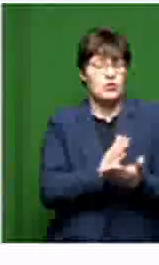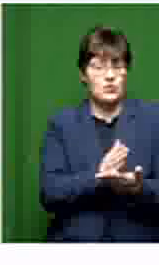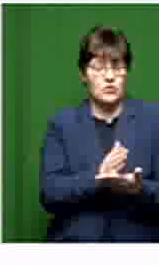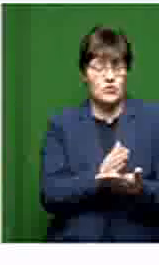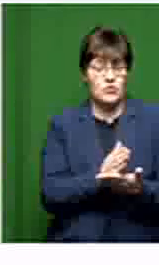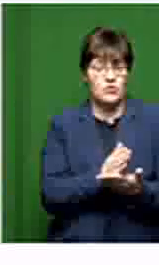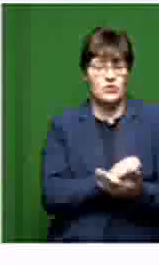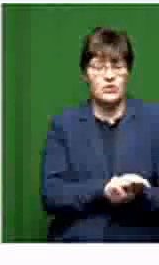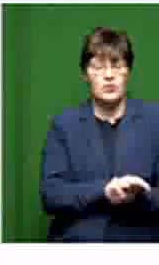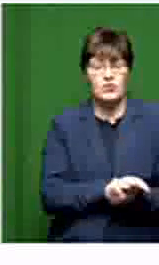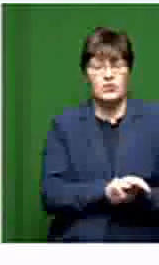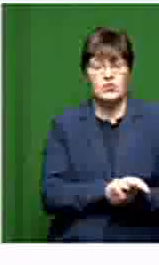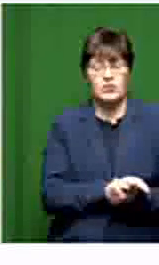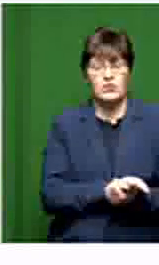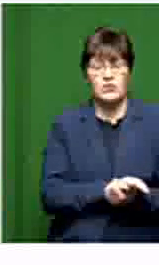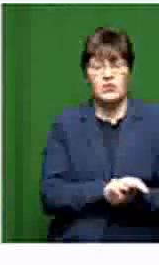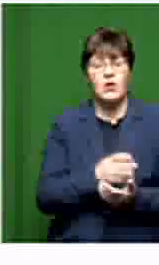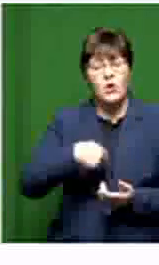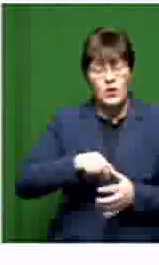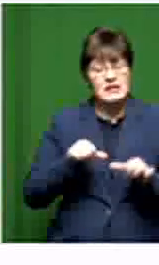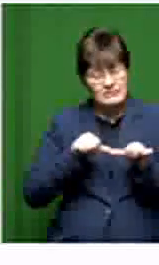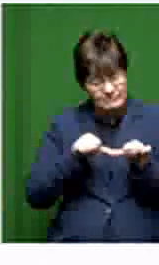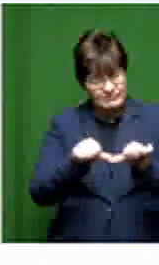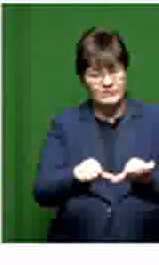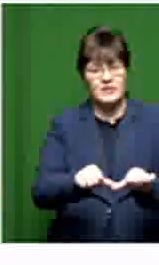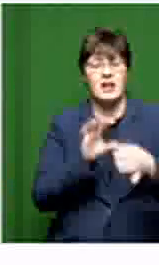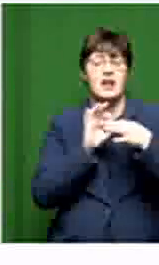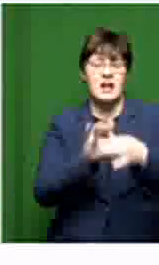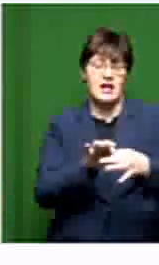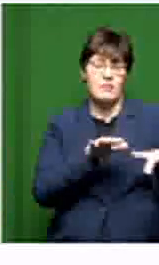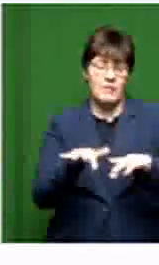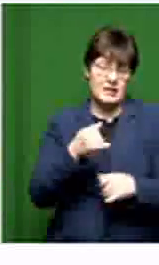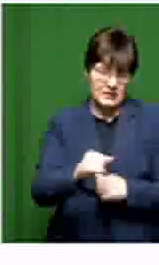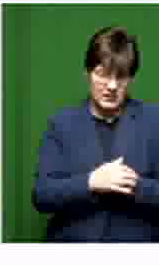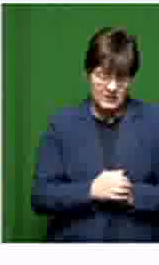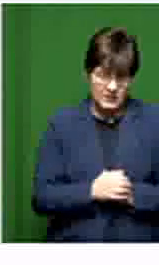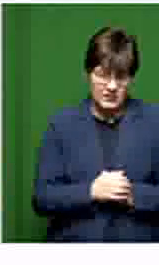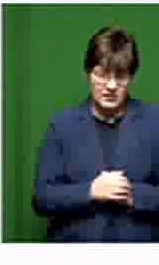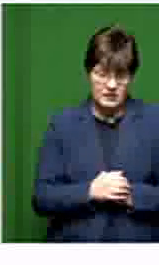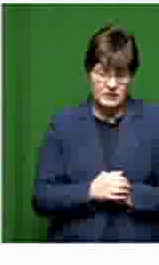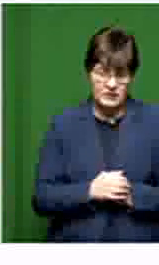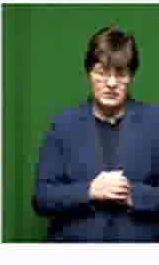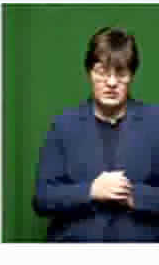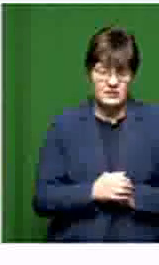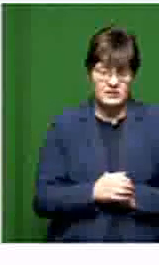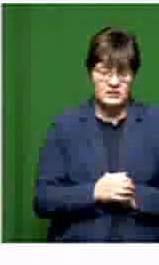we do, we still maintain our link with the public, and